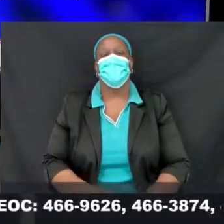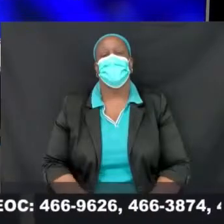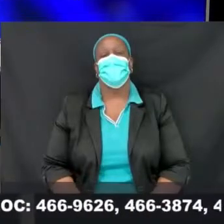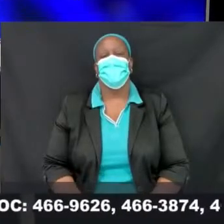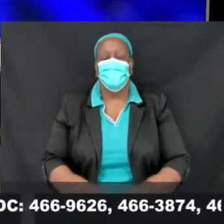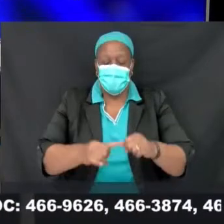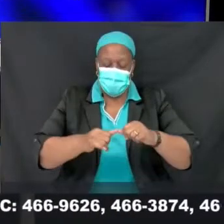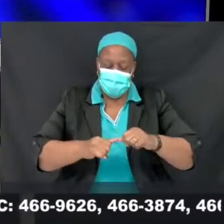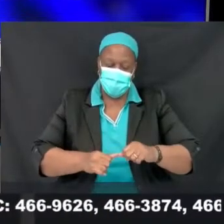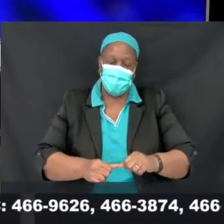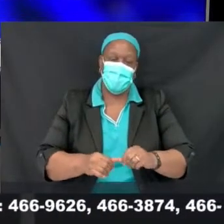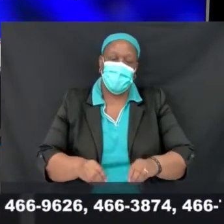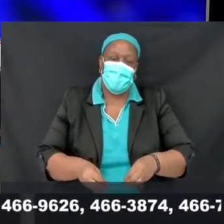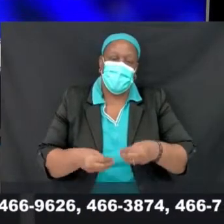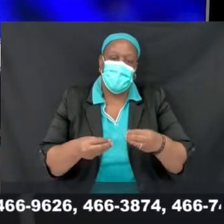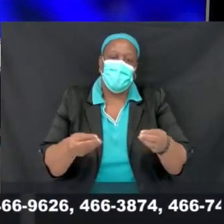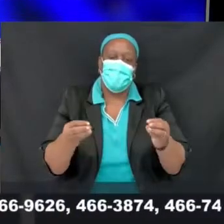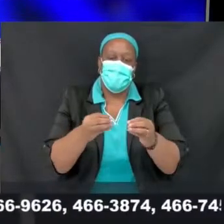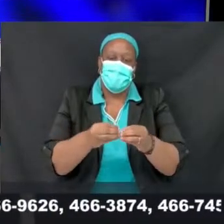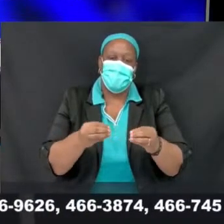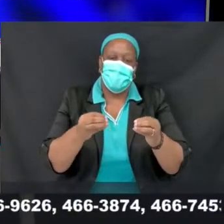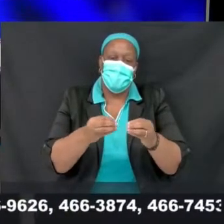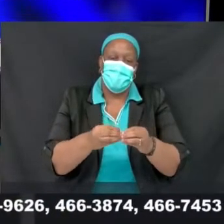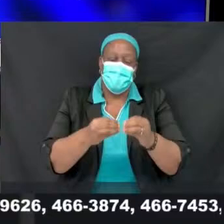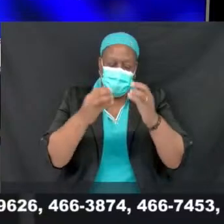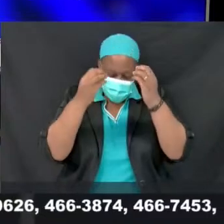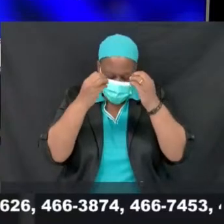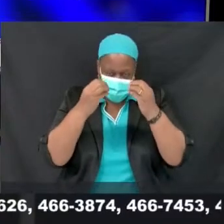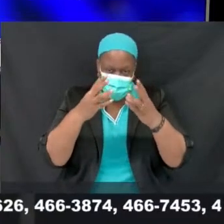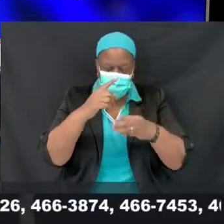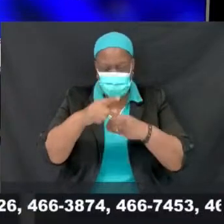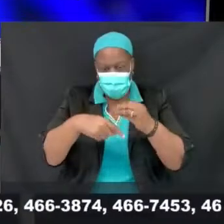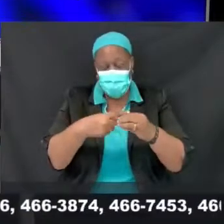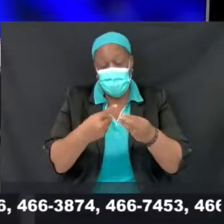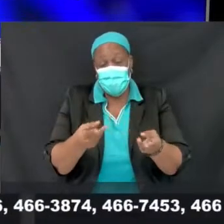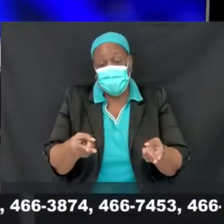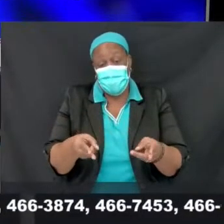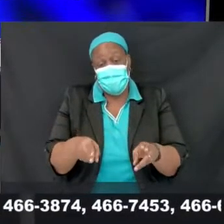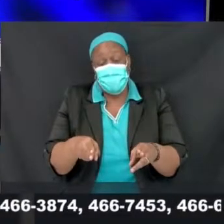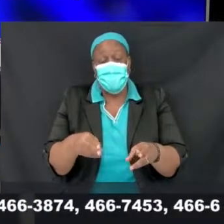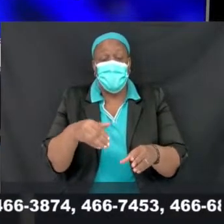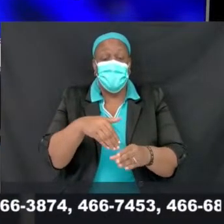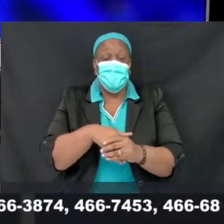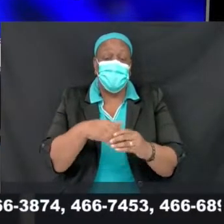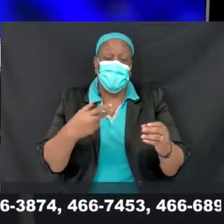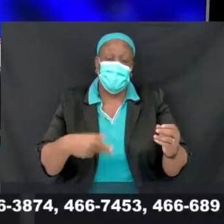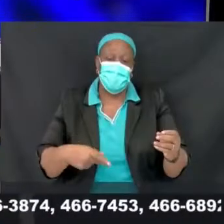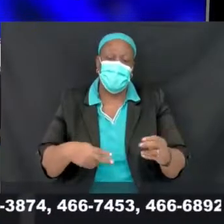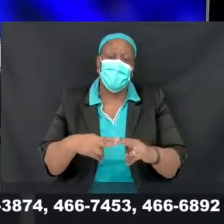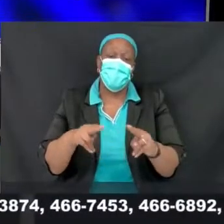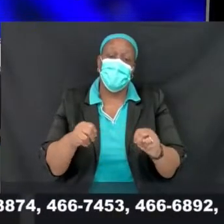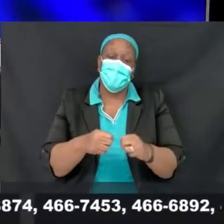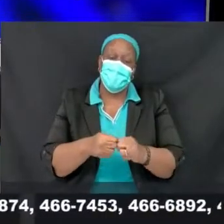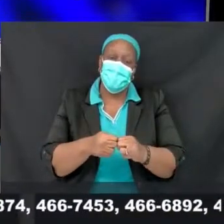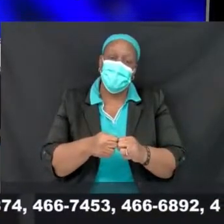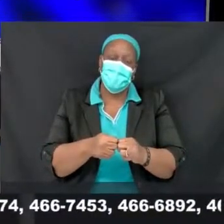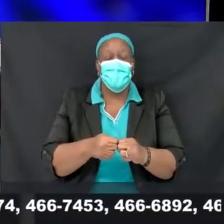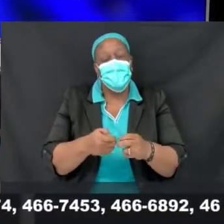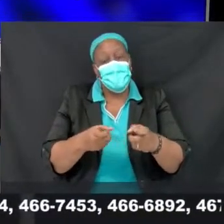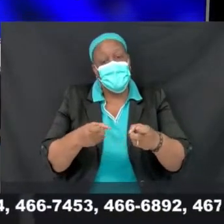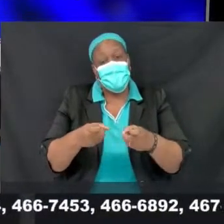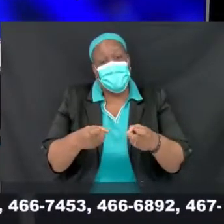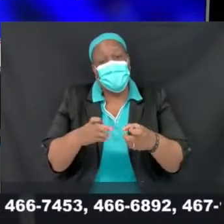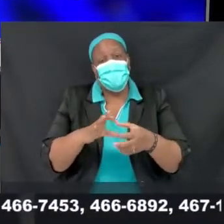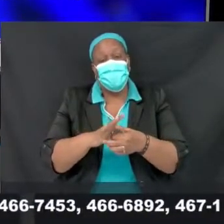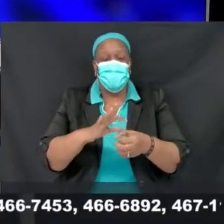to update you with what is happening here in St. Kitts and Nevis with respect to the management of